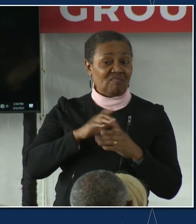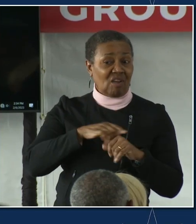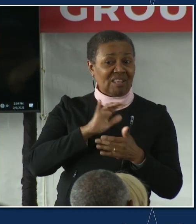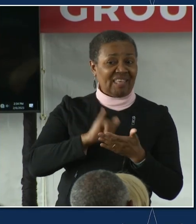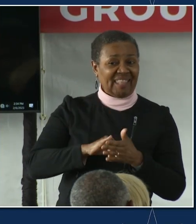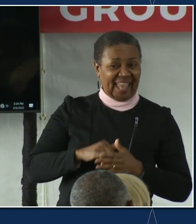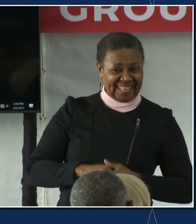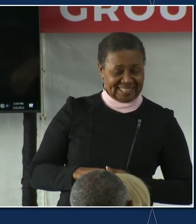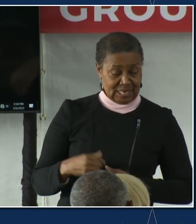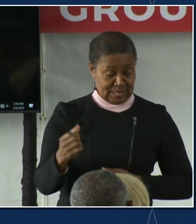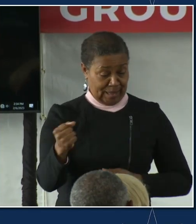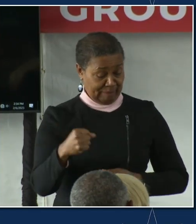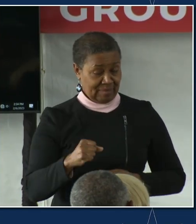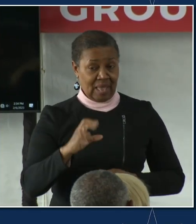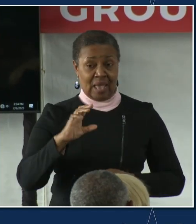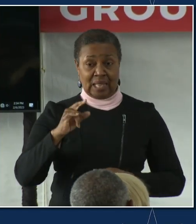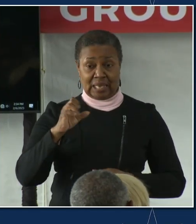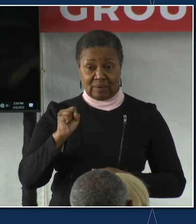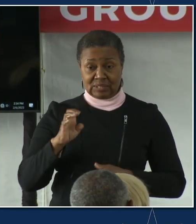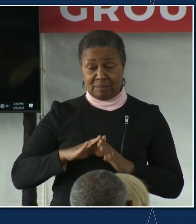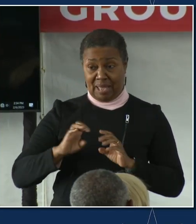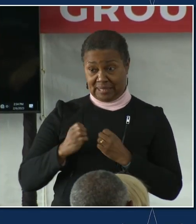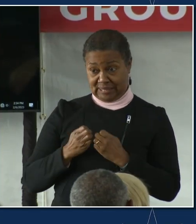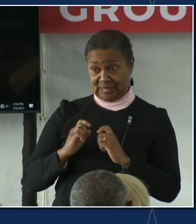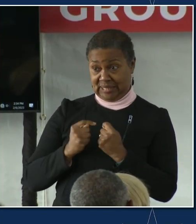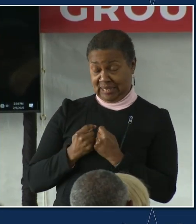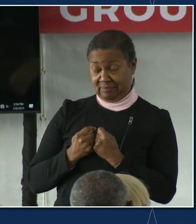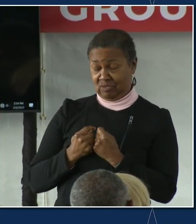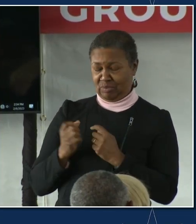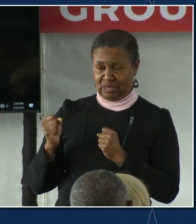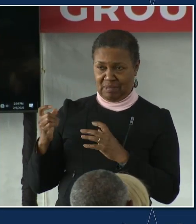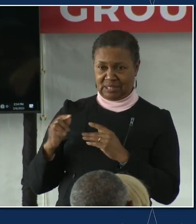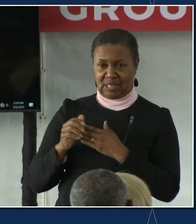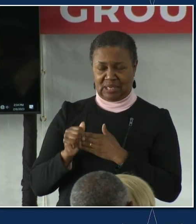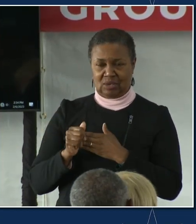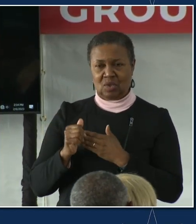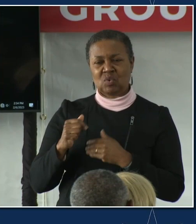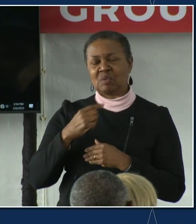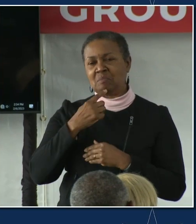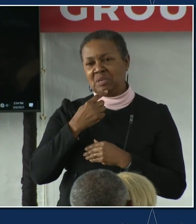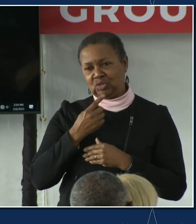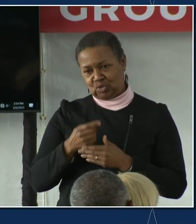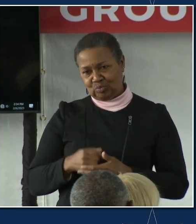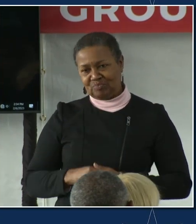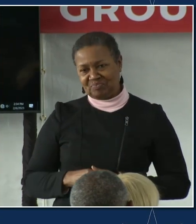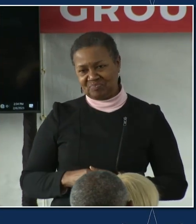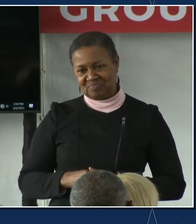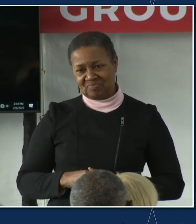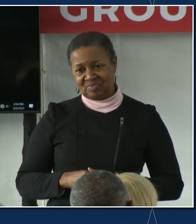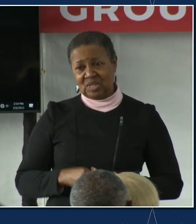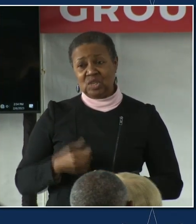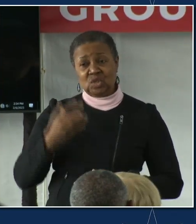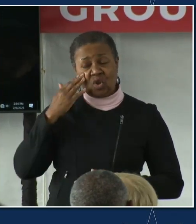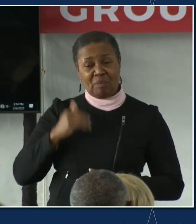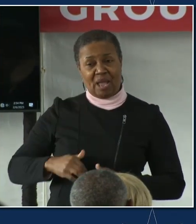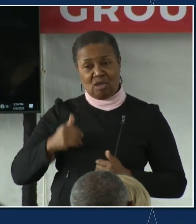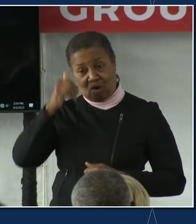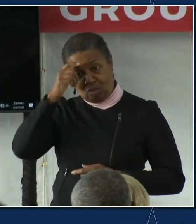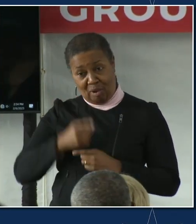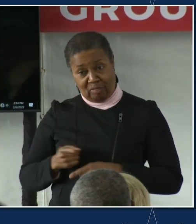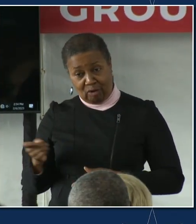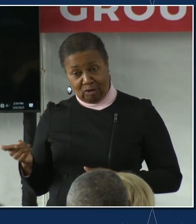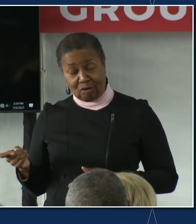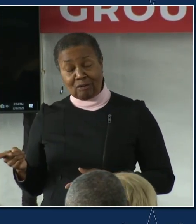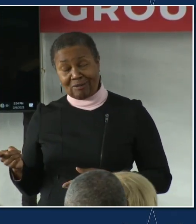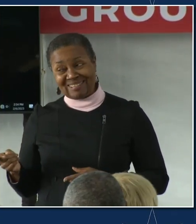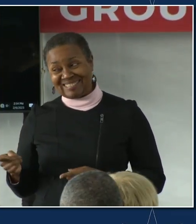that. And Clarence and my team, yes, sir. You've been an amazing leader. We're going to miss you. Yes, sir. And you know my little brother over there, too, I know.